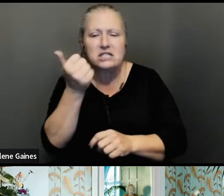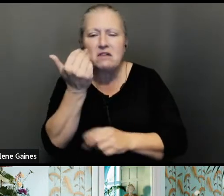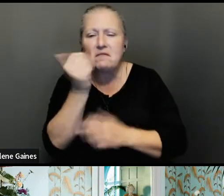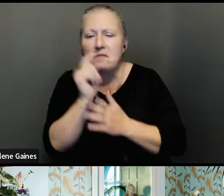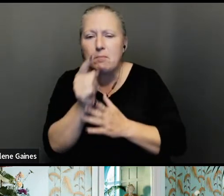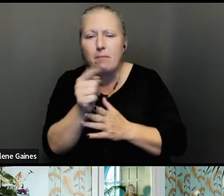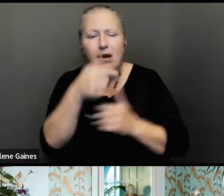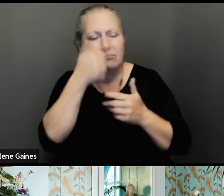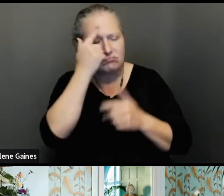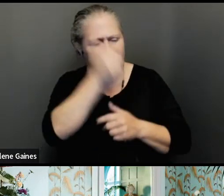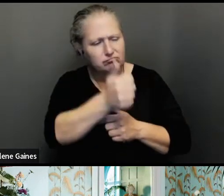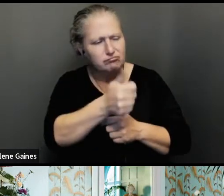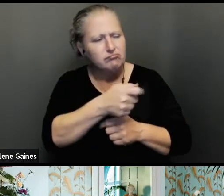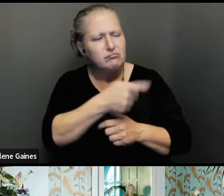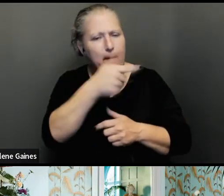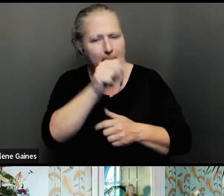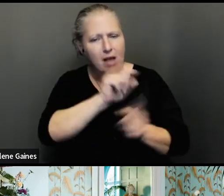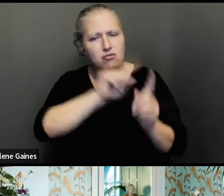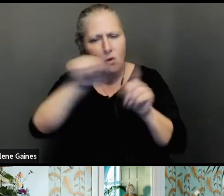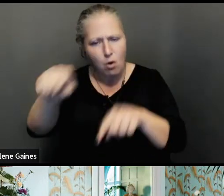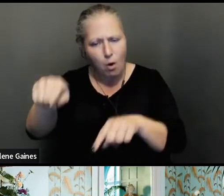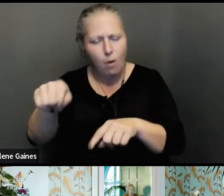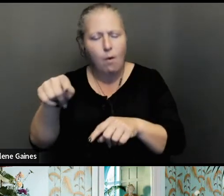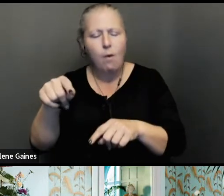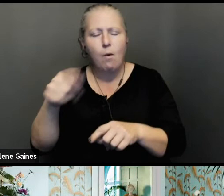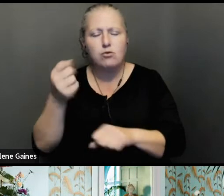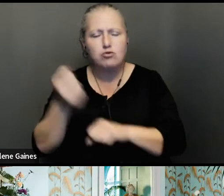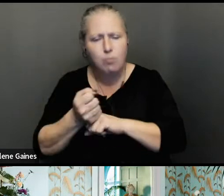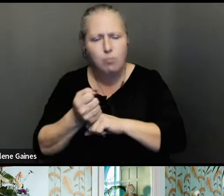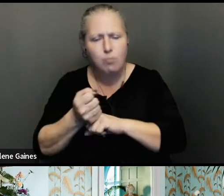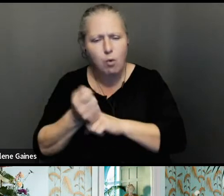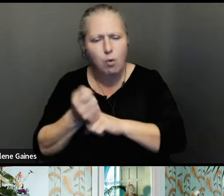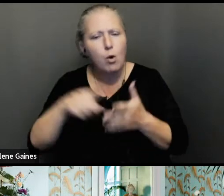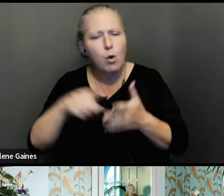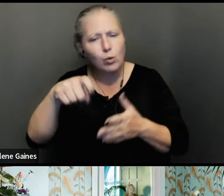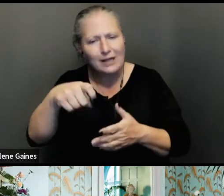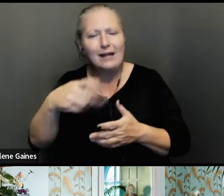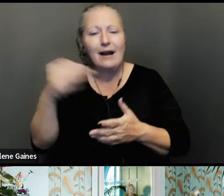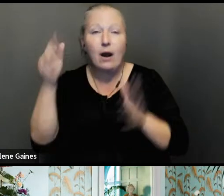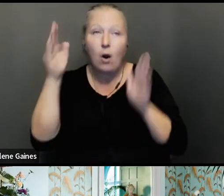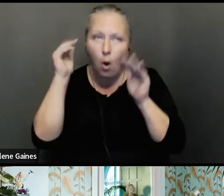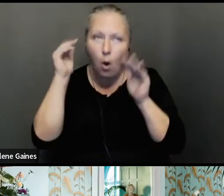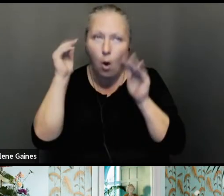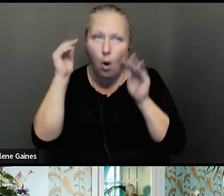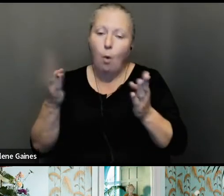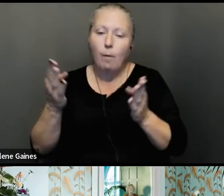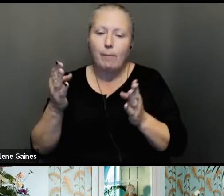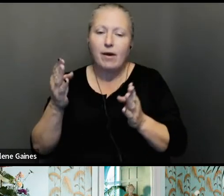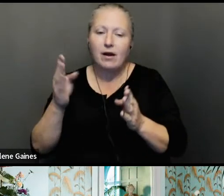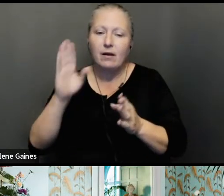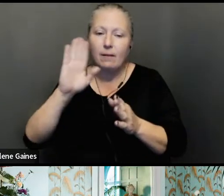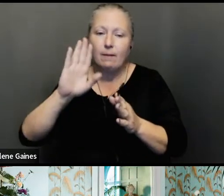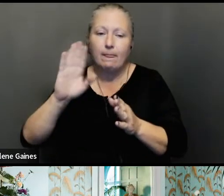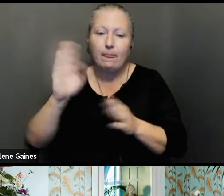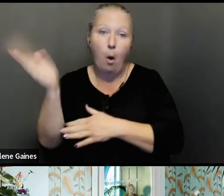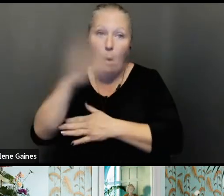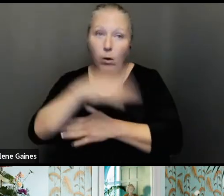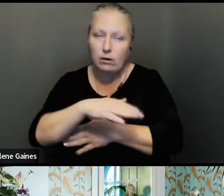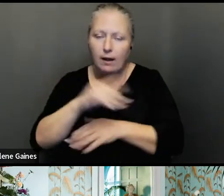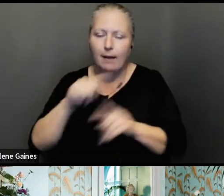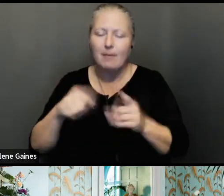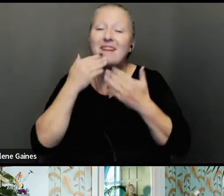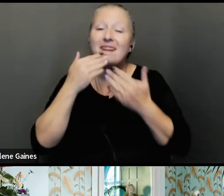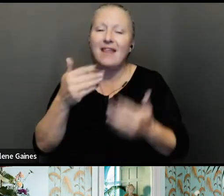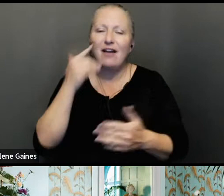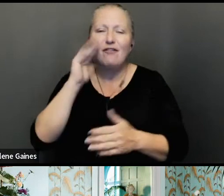go there, just go right there and get the support you need. And hopefully it's open the entire school day, hopefully. But I thank you so much